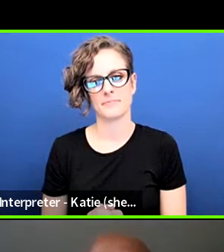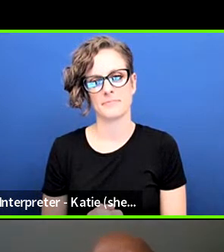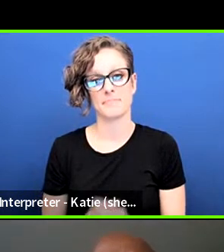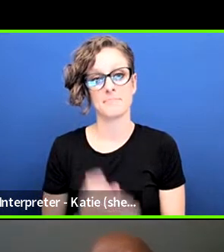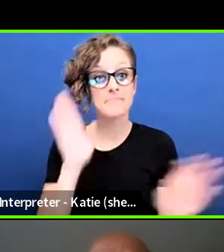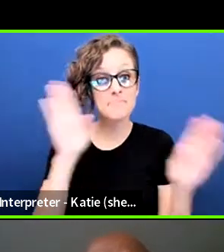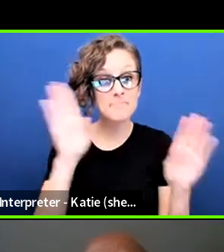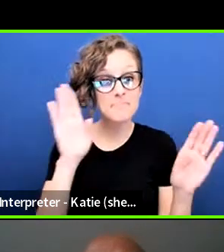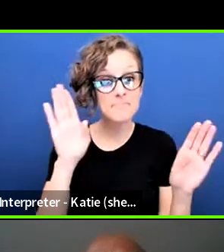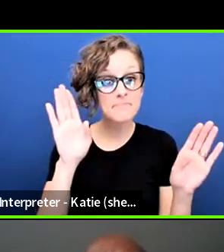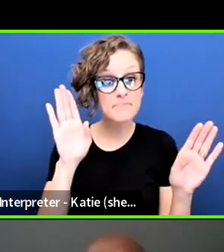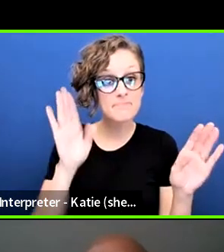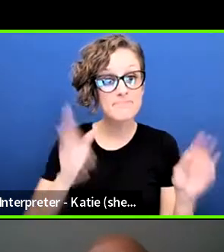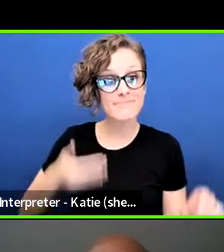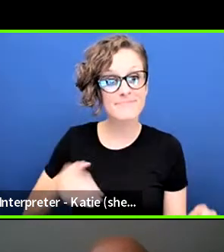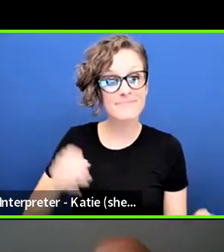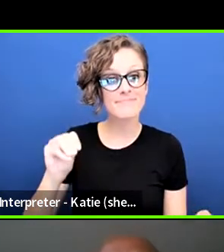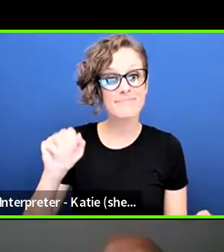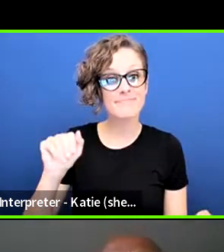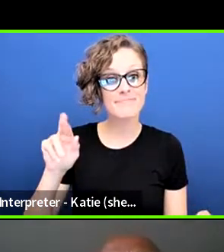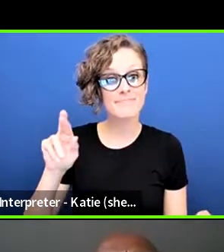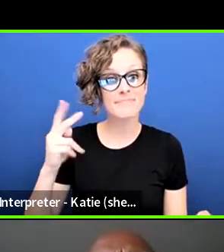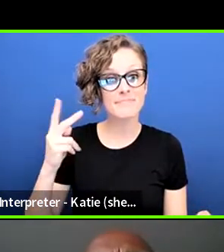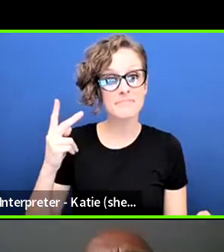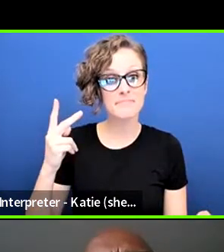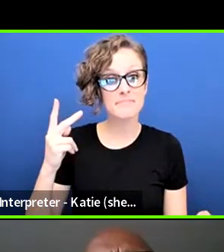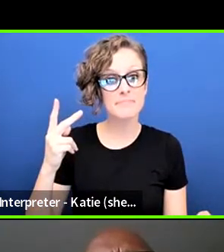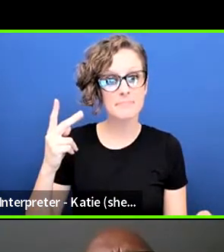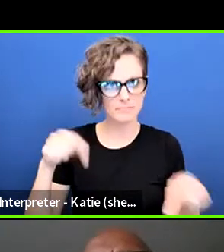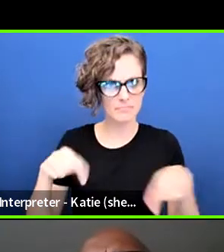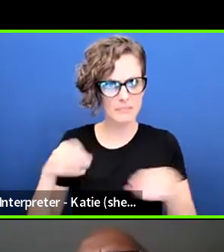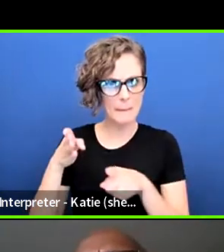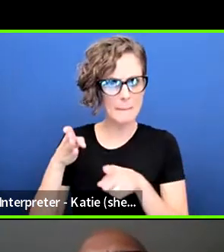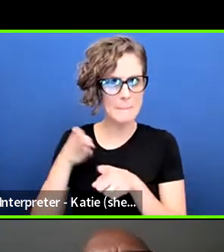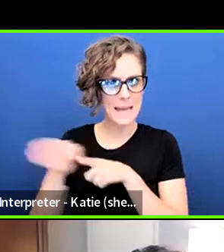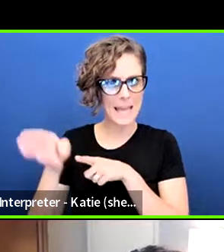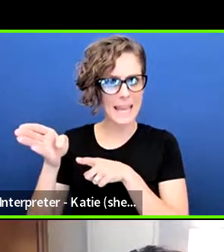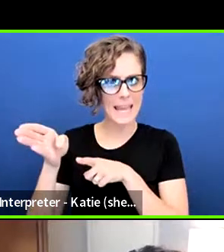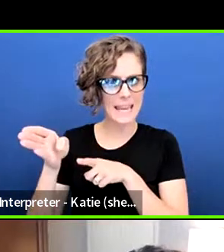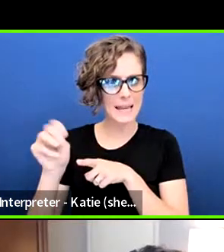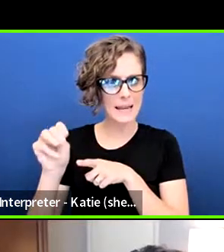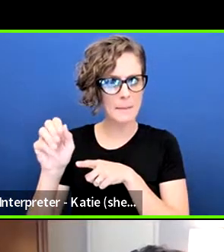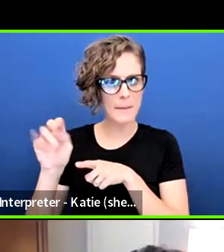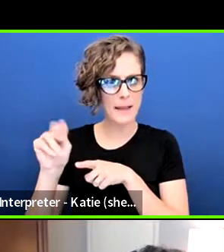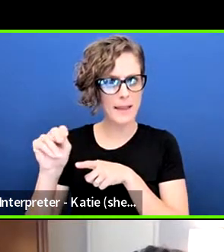Hello, everybody. My name is Mark. Is this the main?